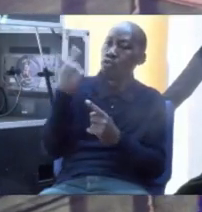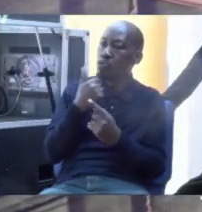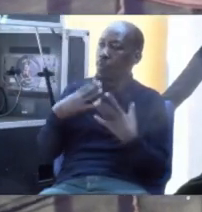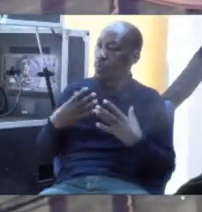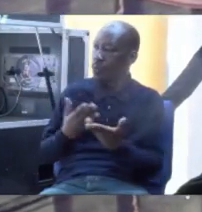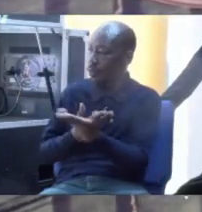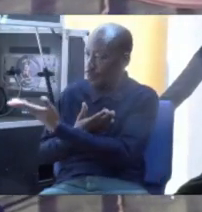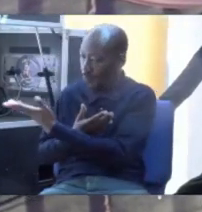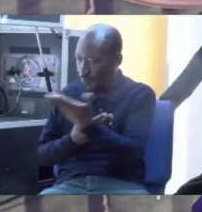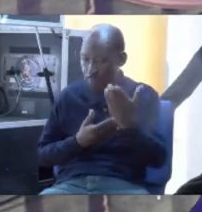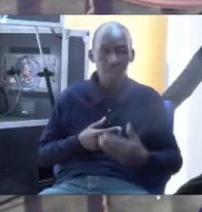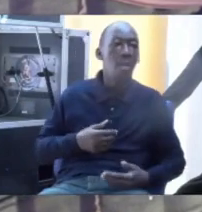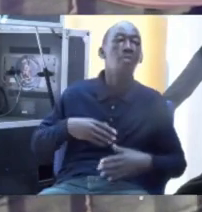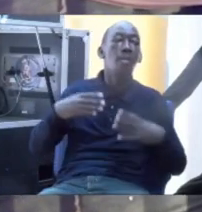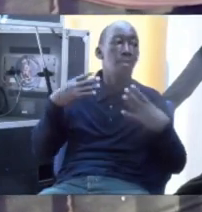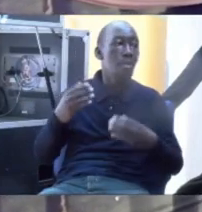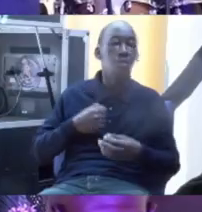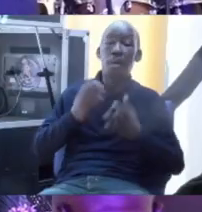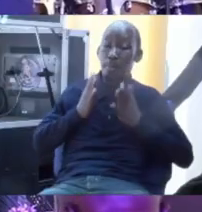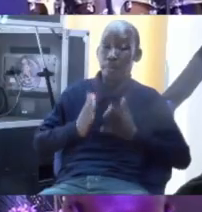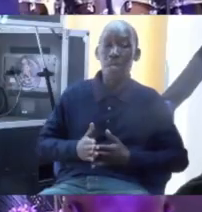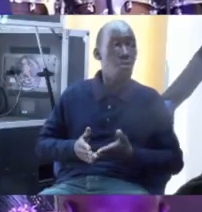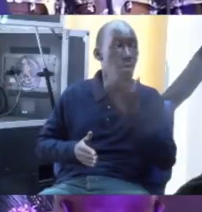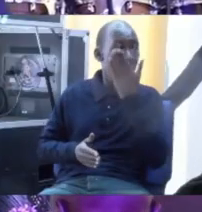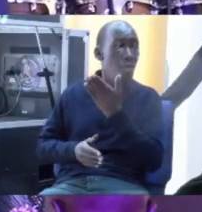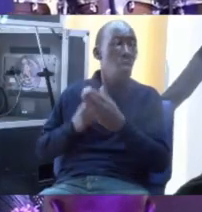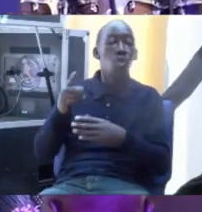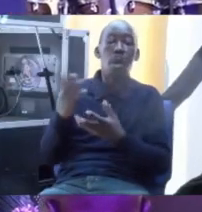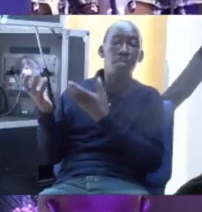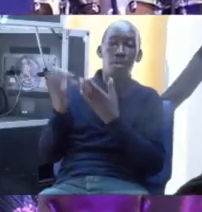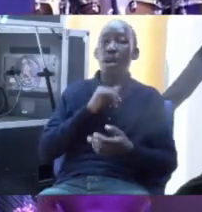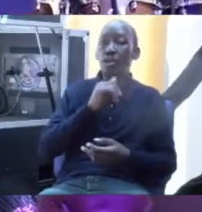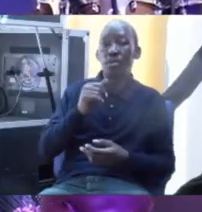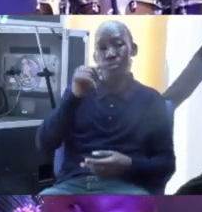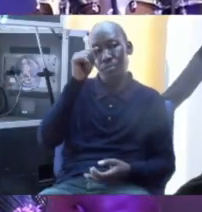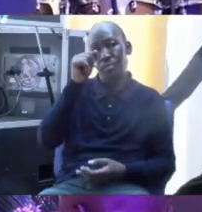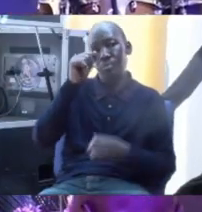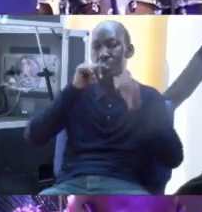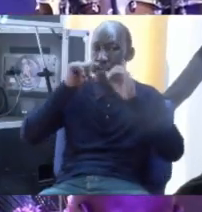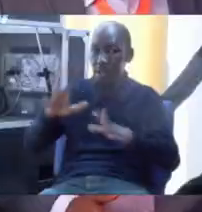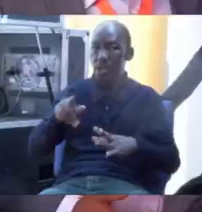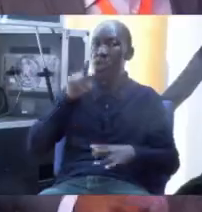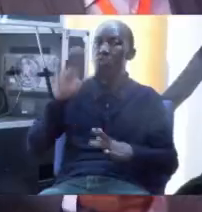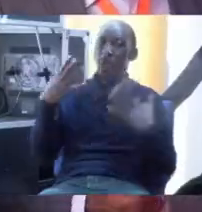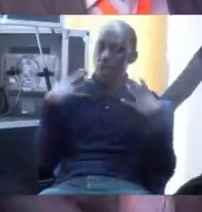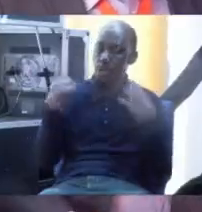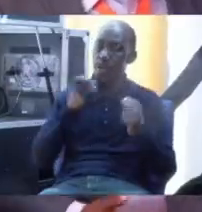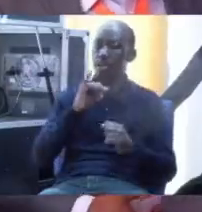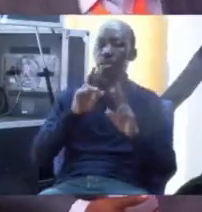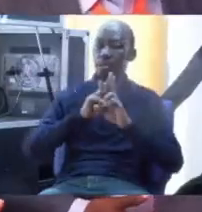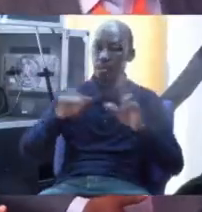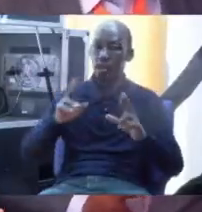nani I was sent to declare to somebody here. Nilitumwa kutangaza your breakthrough is ready. Baraka your healing is ready.